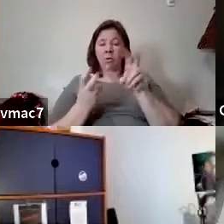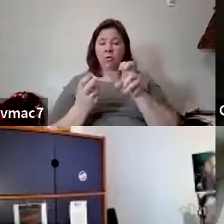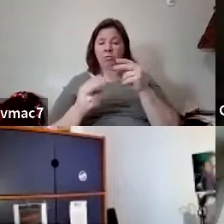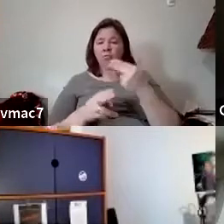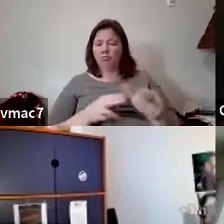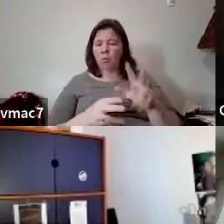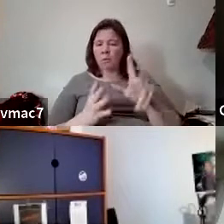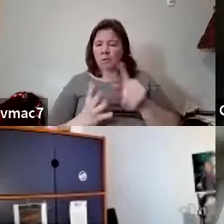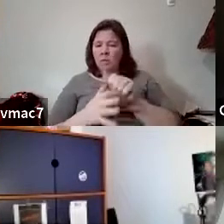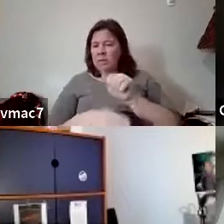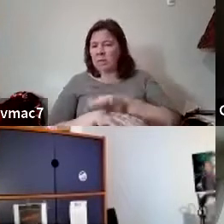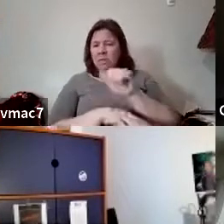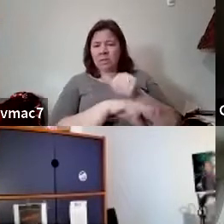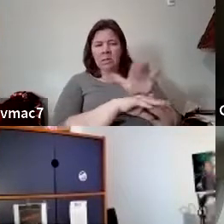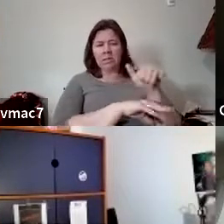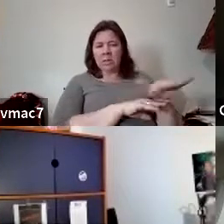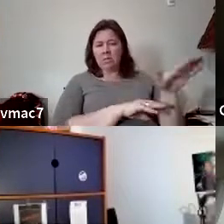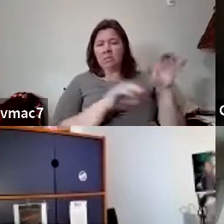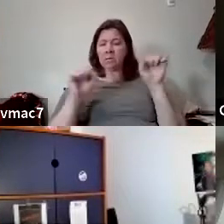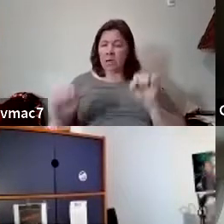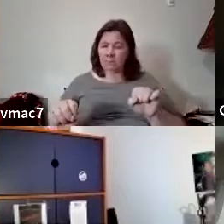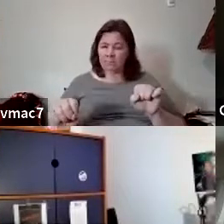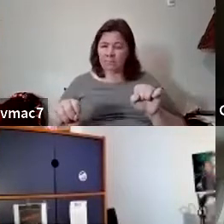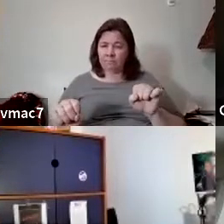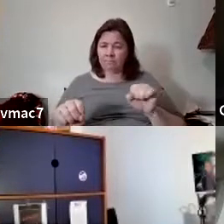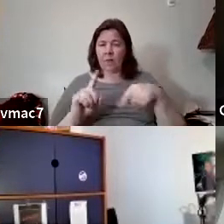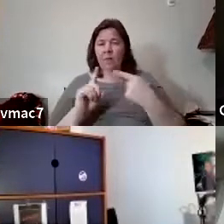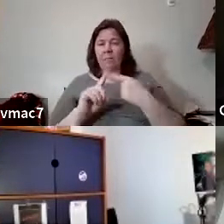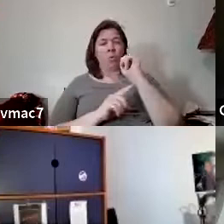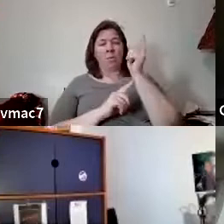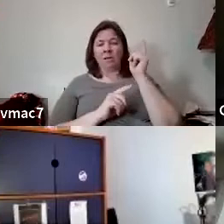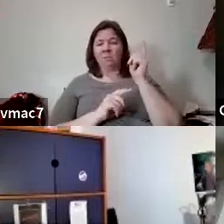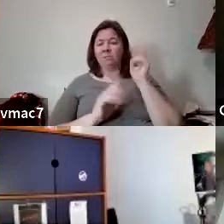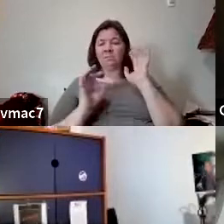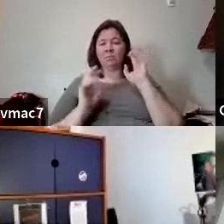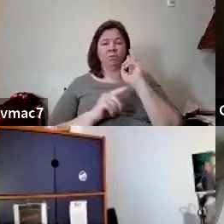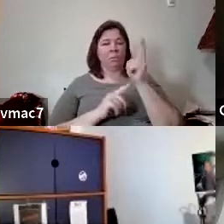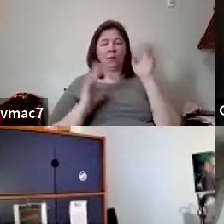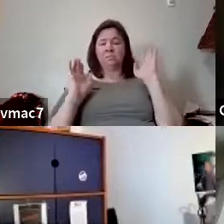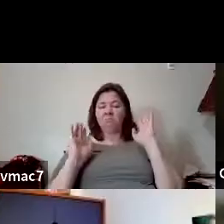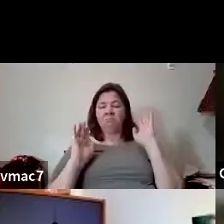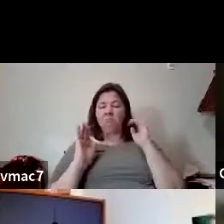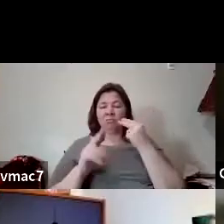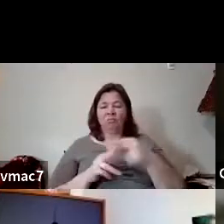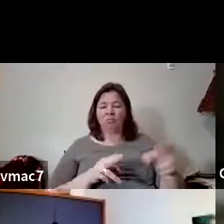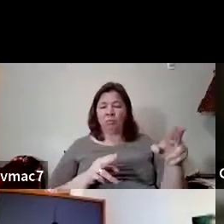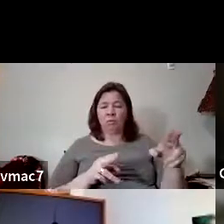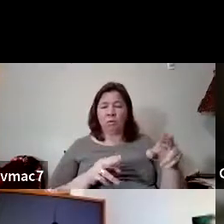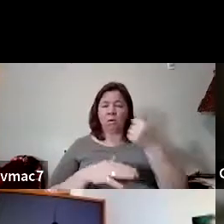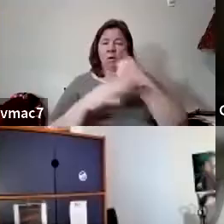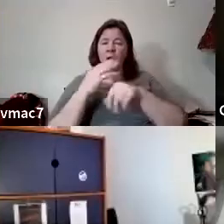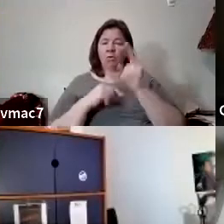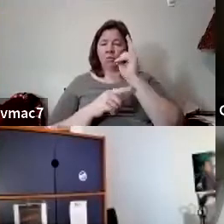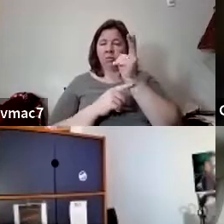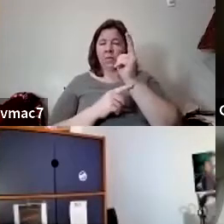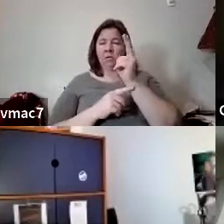you can send to people, you know, about a minute or two, not even 2 minutes, I don't think. Just under a 2-minute